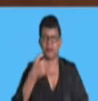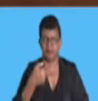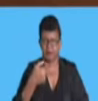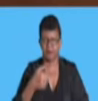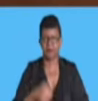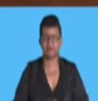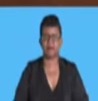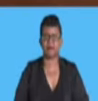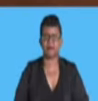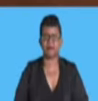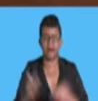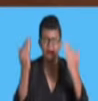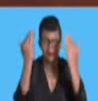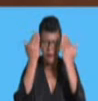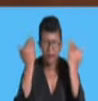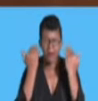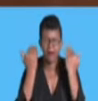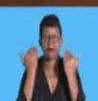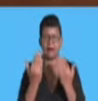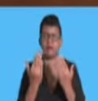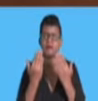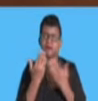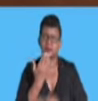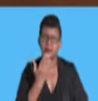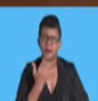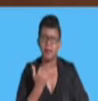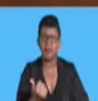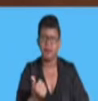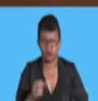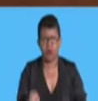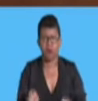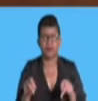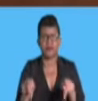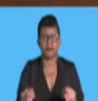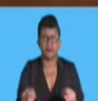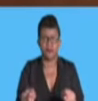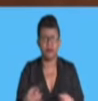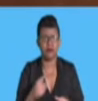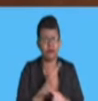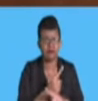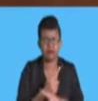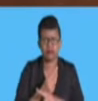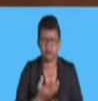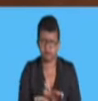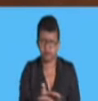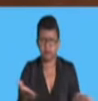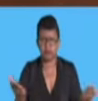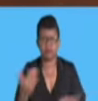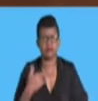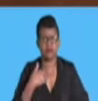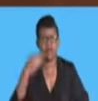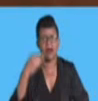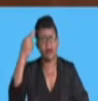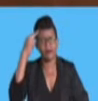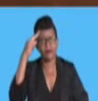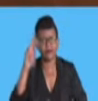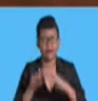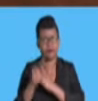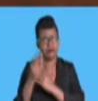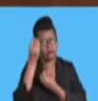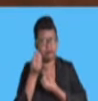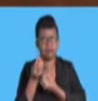Speaker, please give me this opportunity to address the nation and give my views on the 2018 elections before